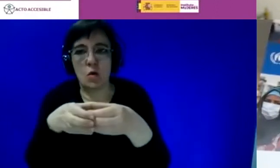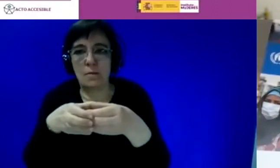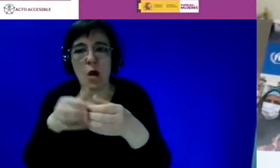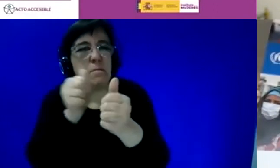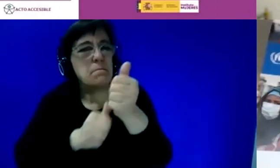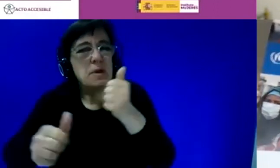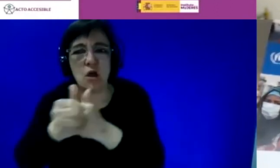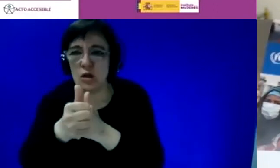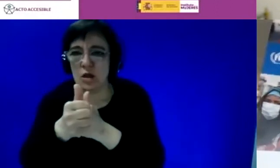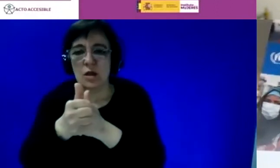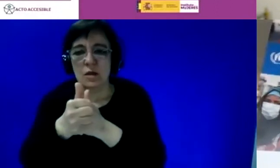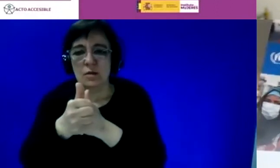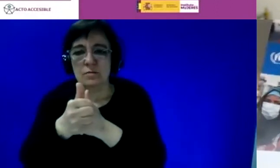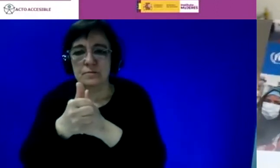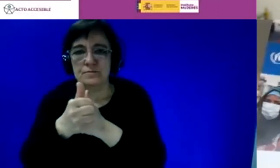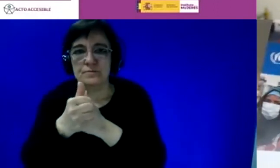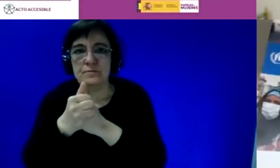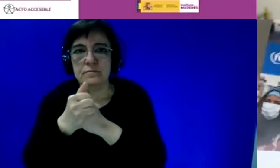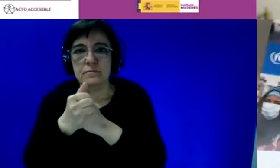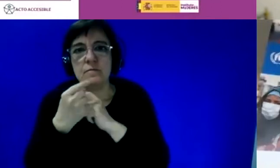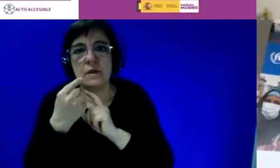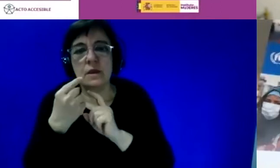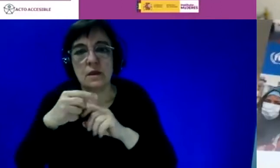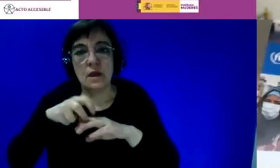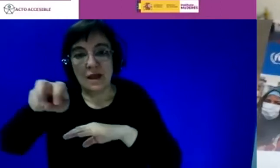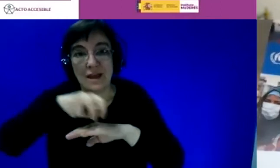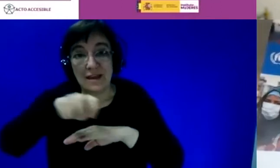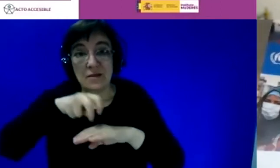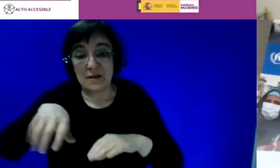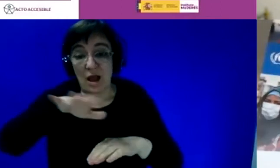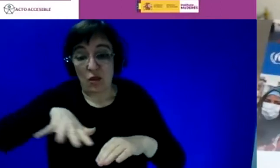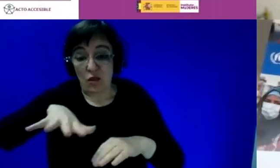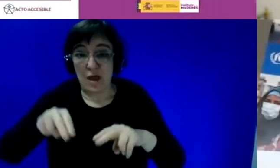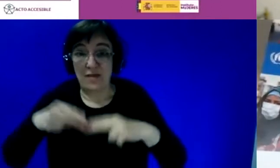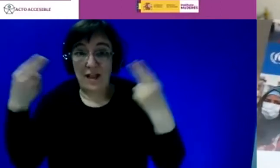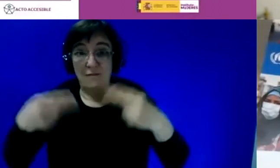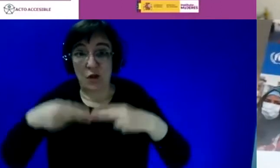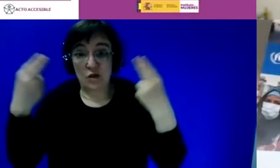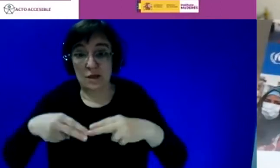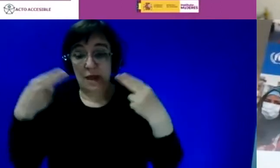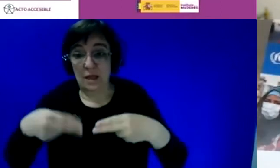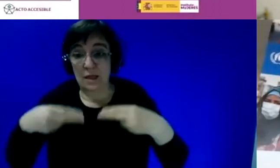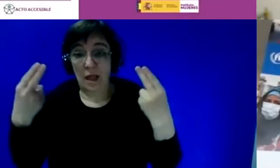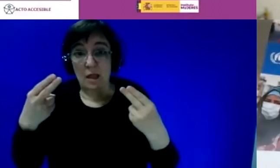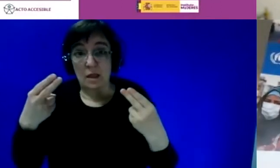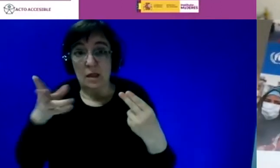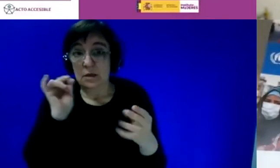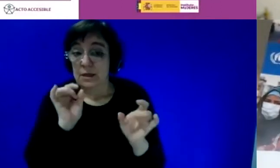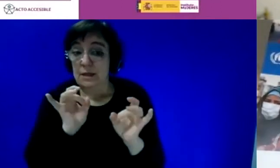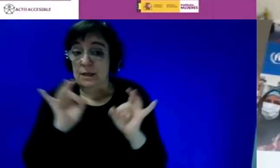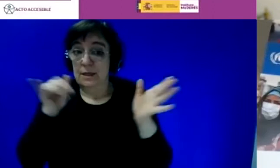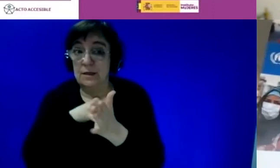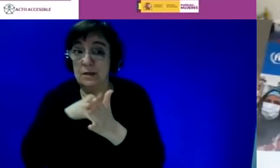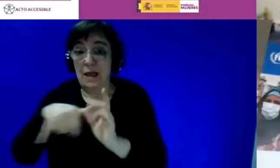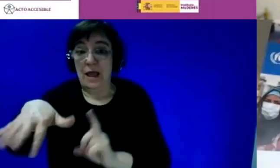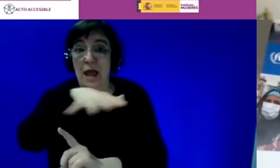within the European Commission from the border areas where they're especially vulnerable into the European environment. You'll be all aware of the